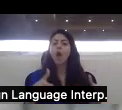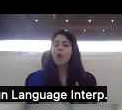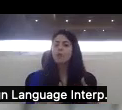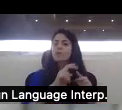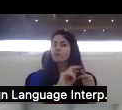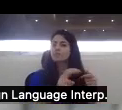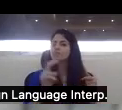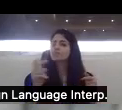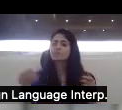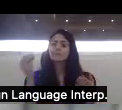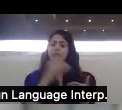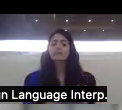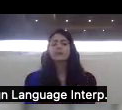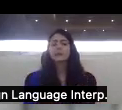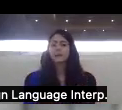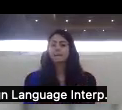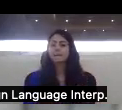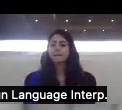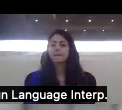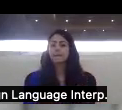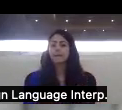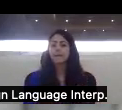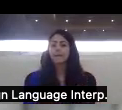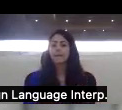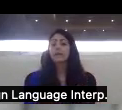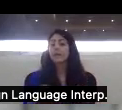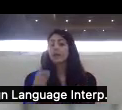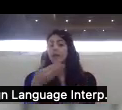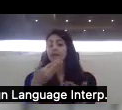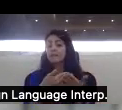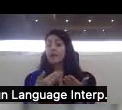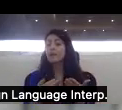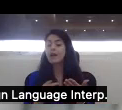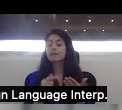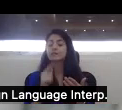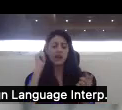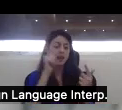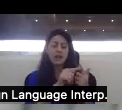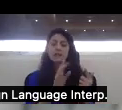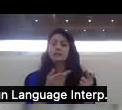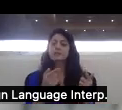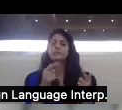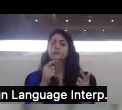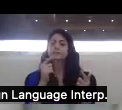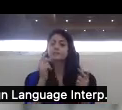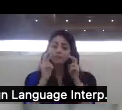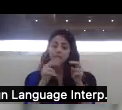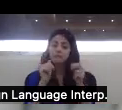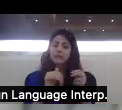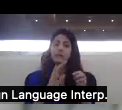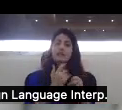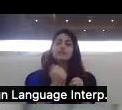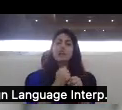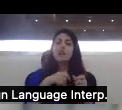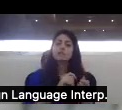and sustainability. It is operated through the national, the MOSA Rights and Access Centers,